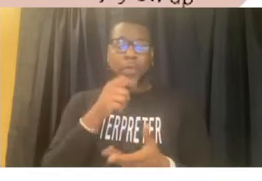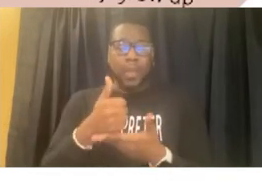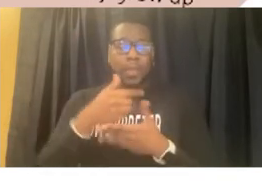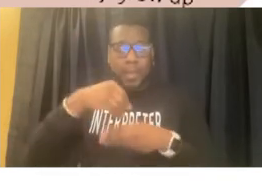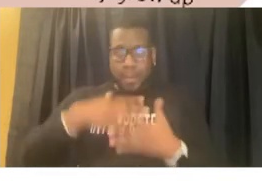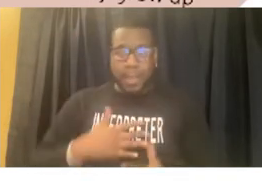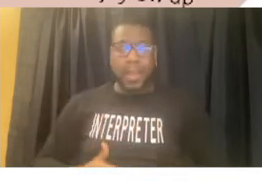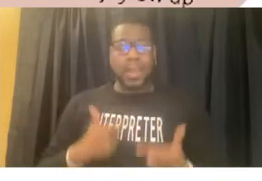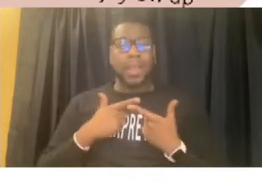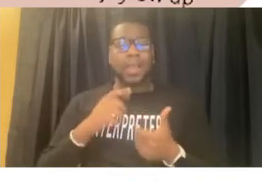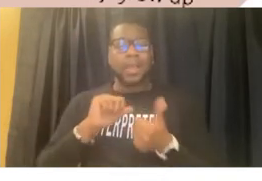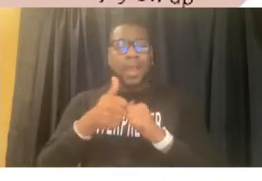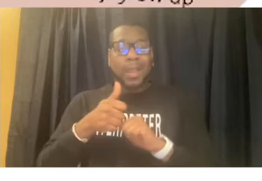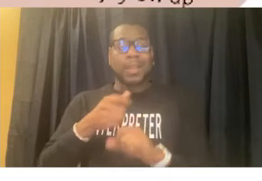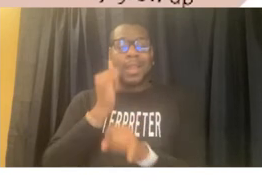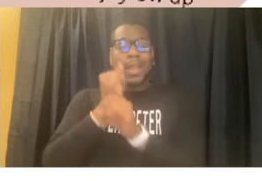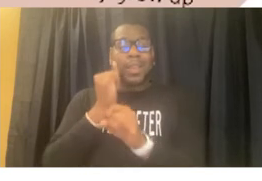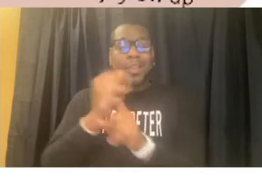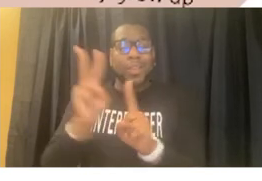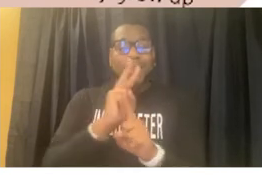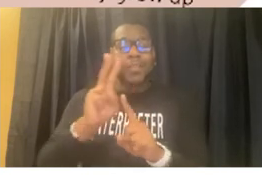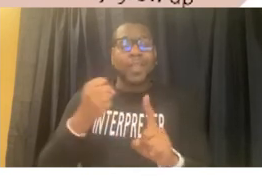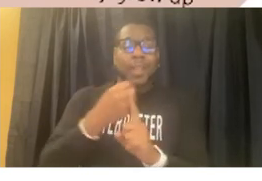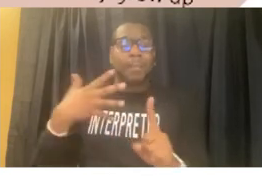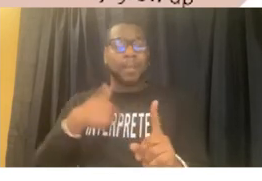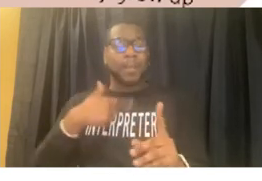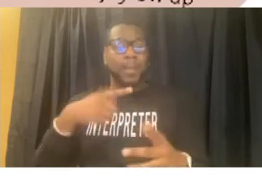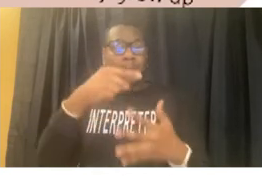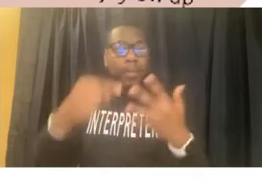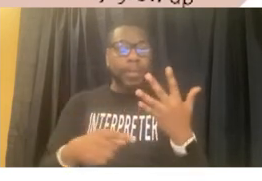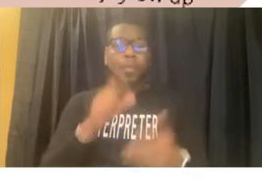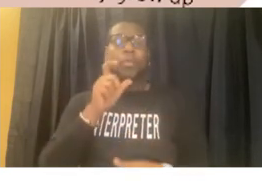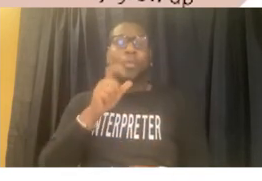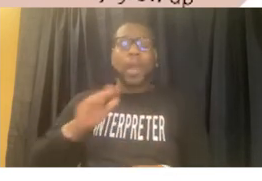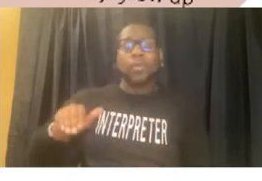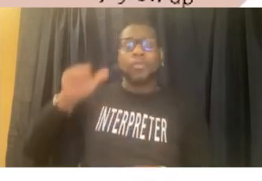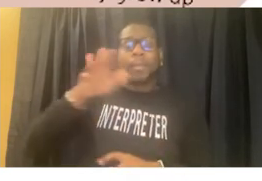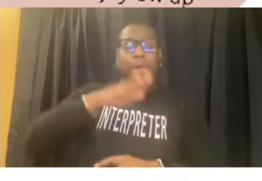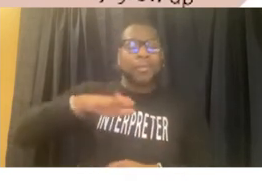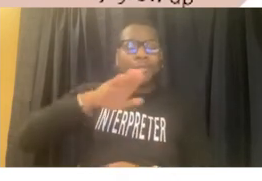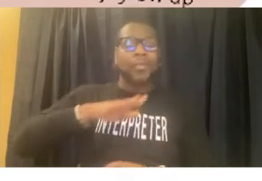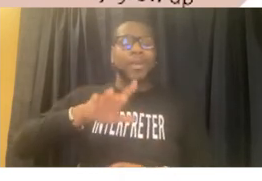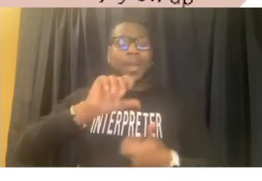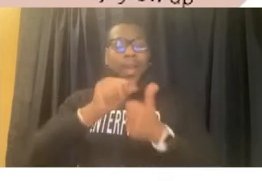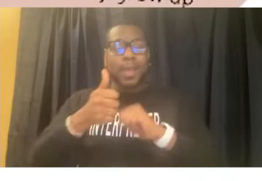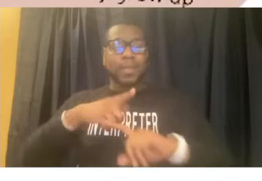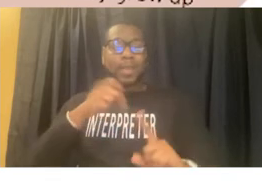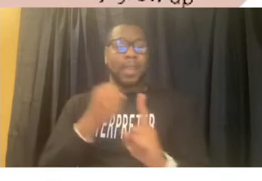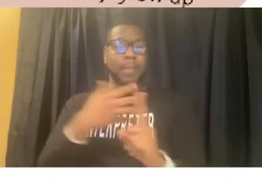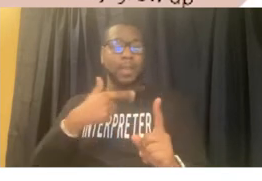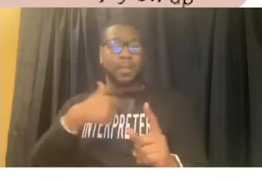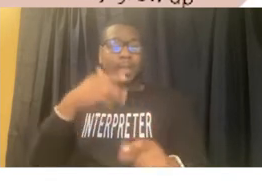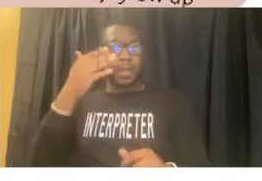institutional violence impact me? How did I grow up? Who did I grow up around? And how does this impact me as a whole? So kind